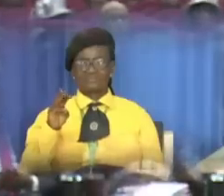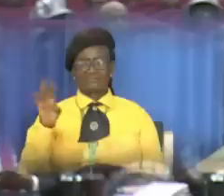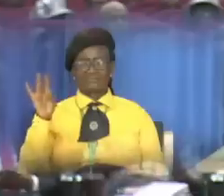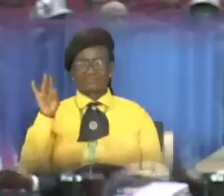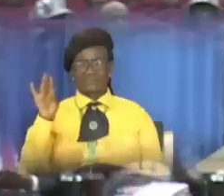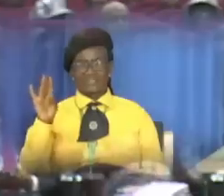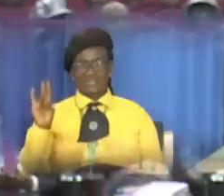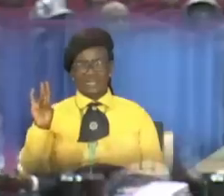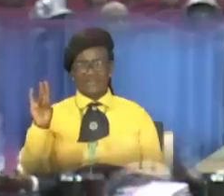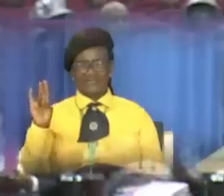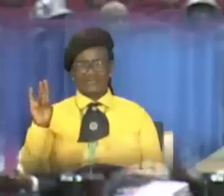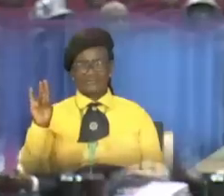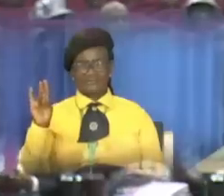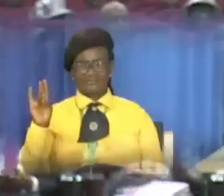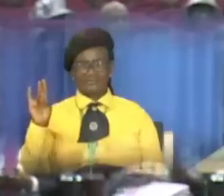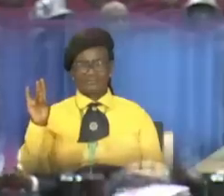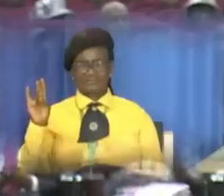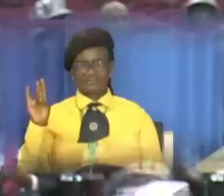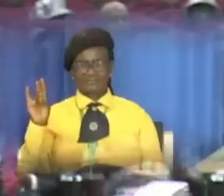Seven.